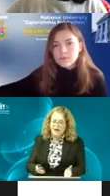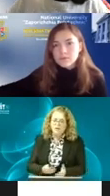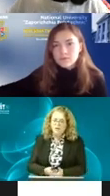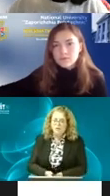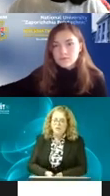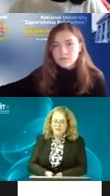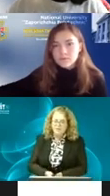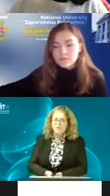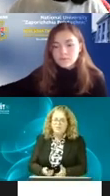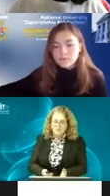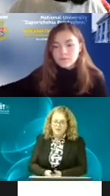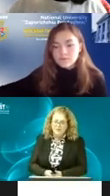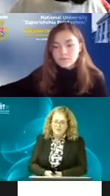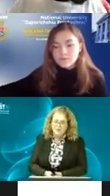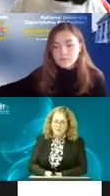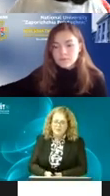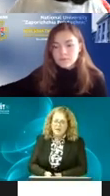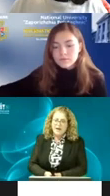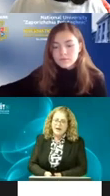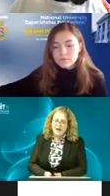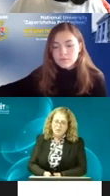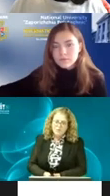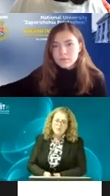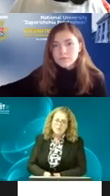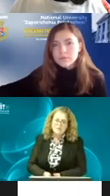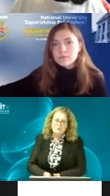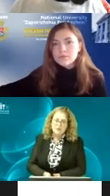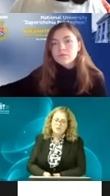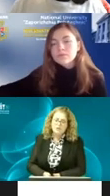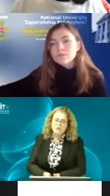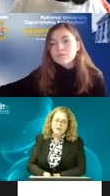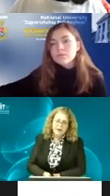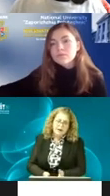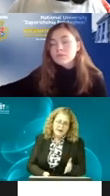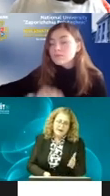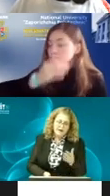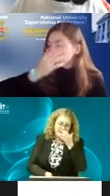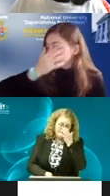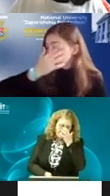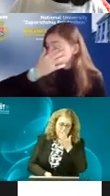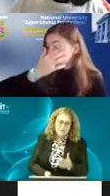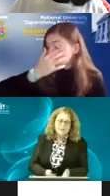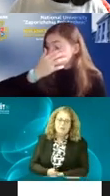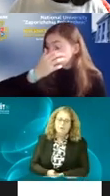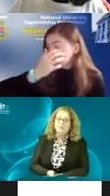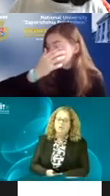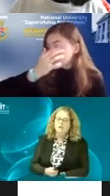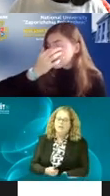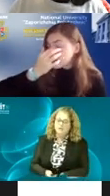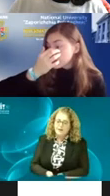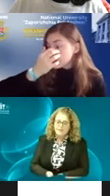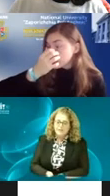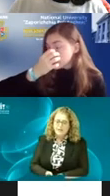going out into the industry from my experience. I'm also doing something which is, I'm very interested in